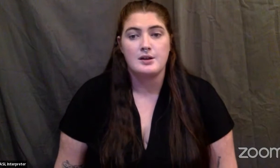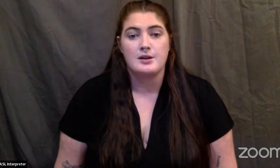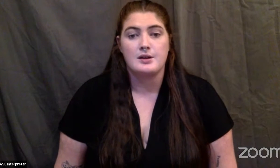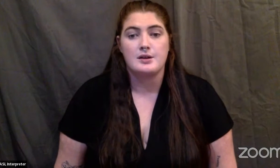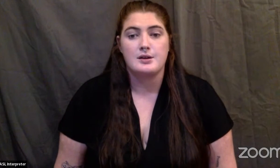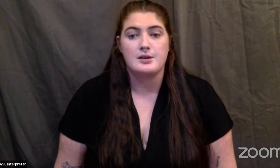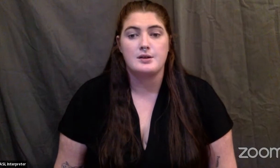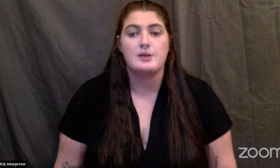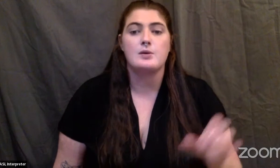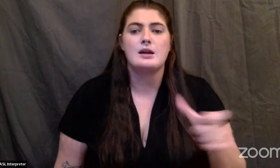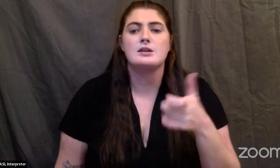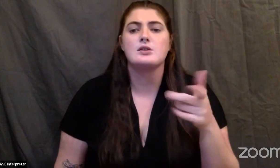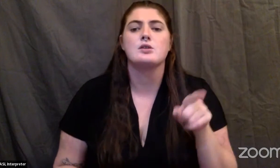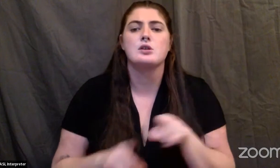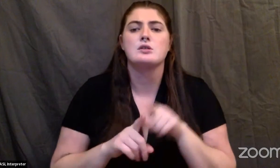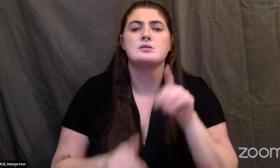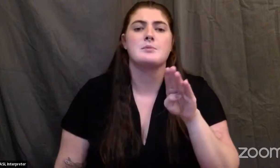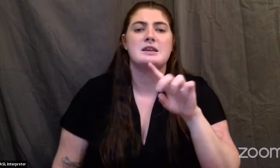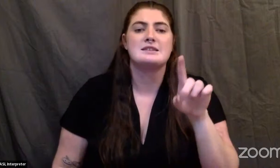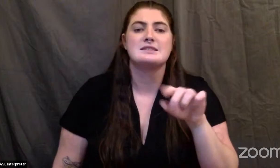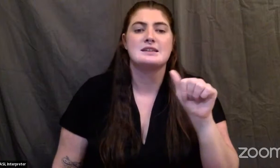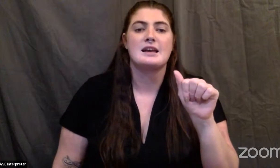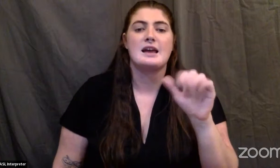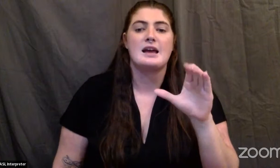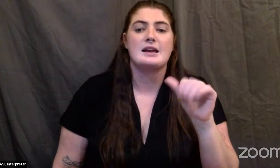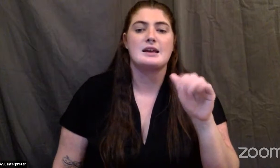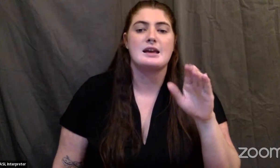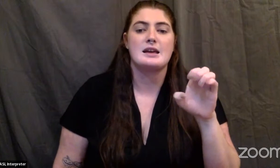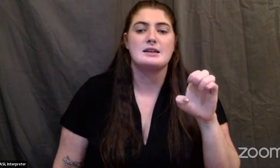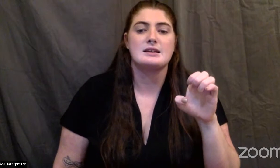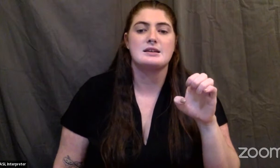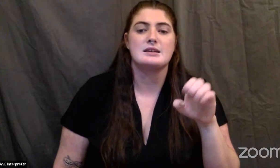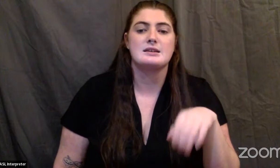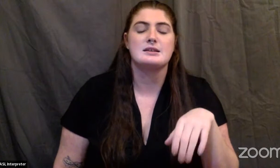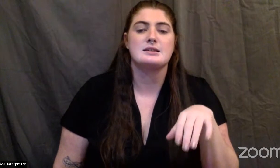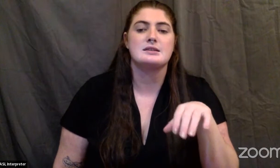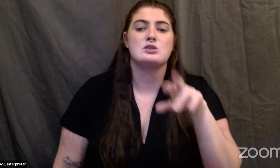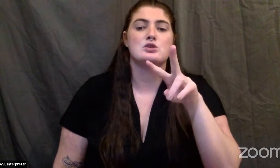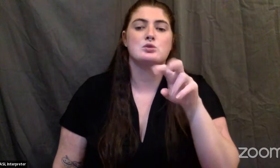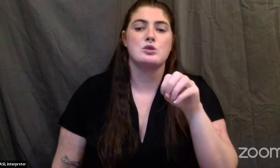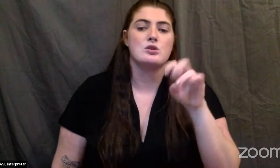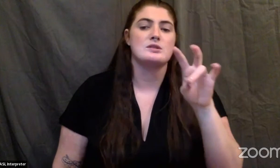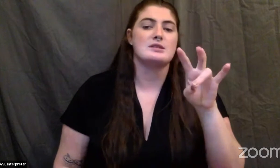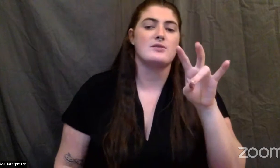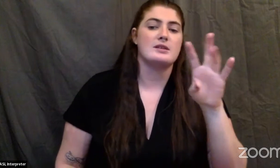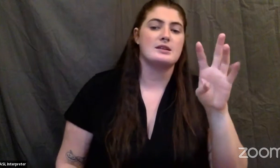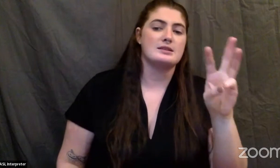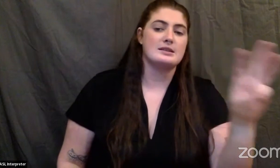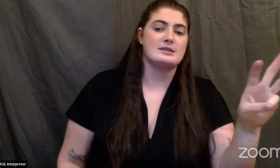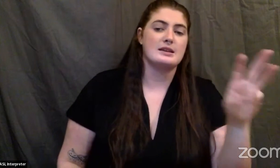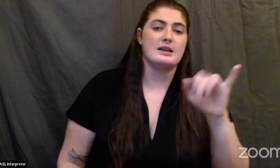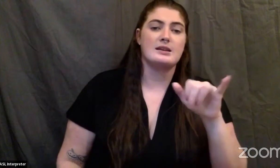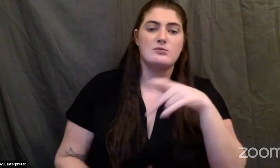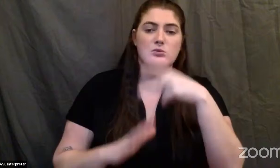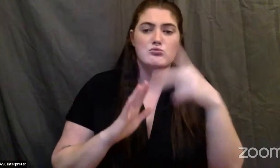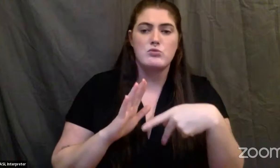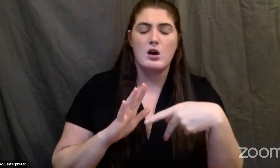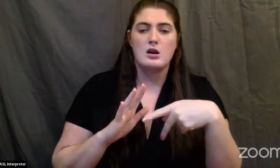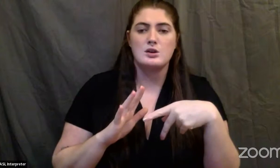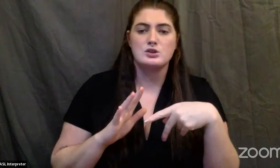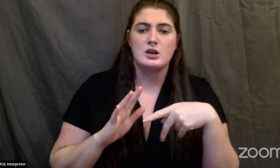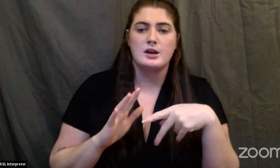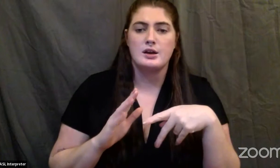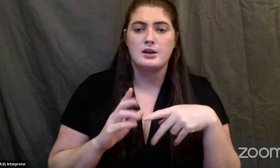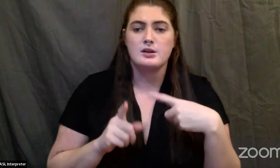what else? There was also a BZA case, minor one, 20766. That was for a project at